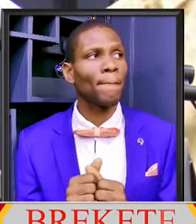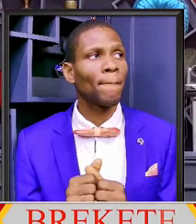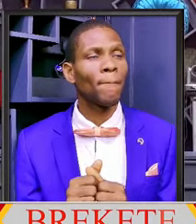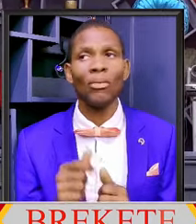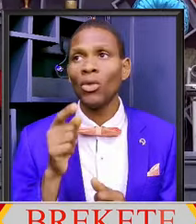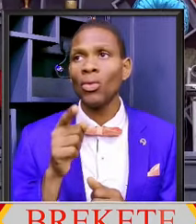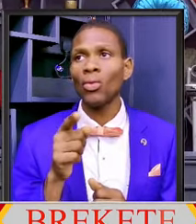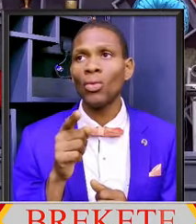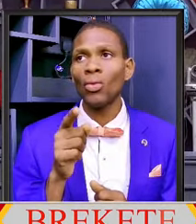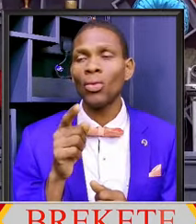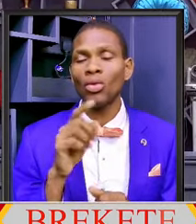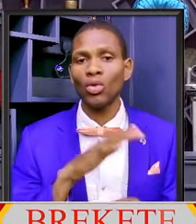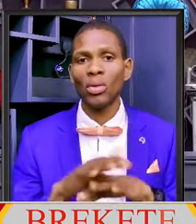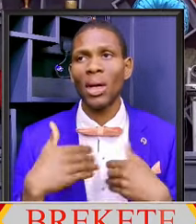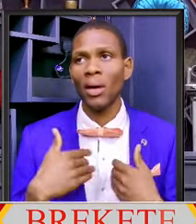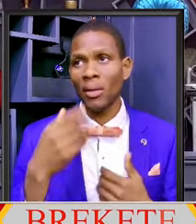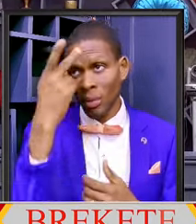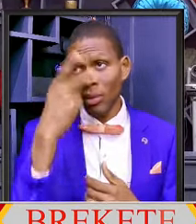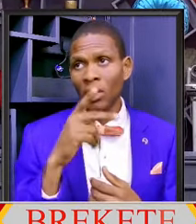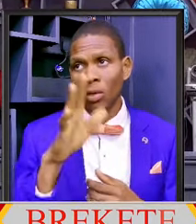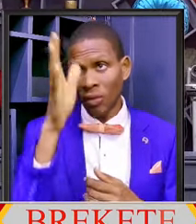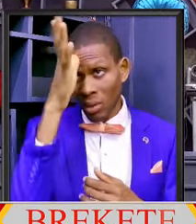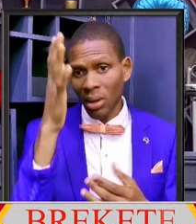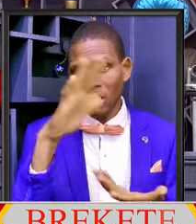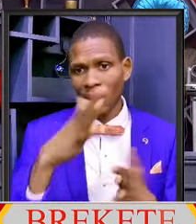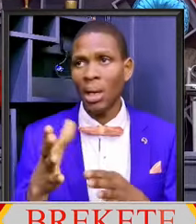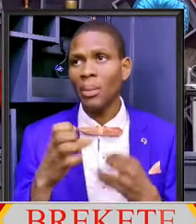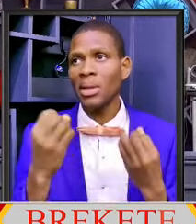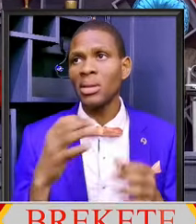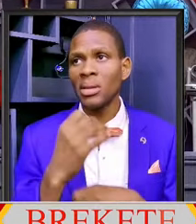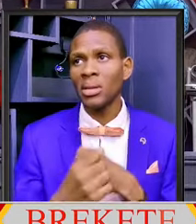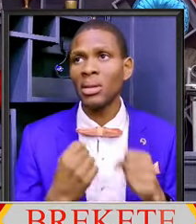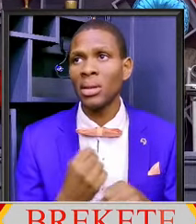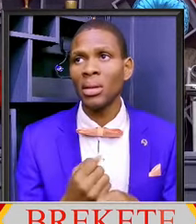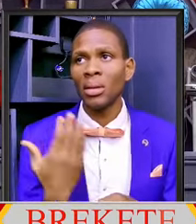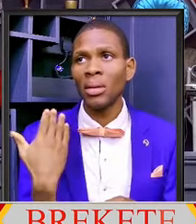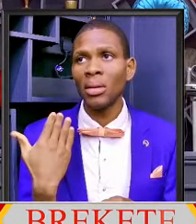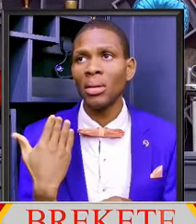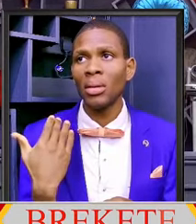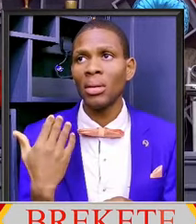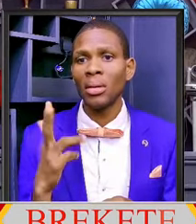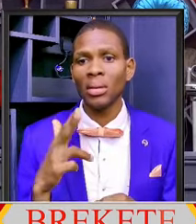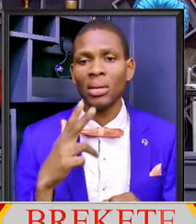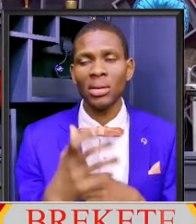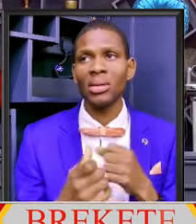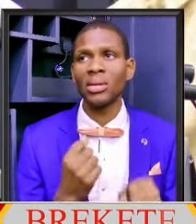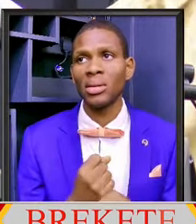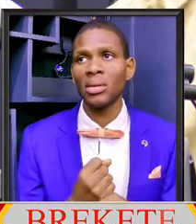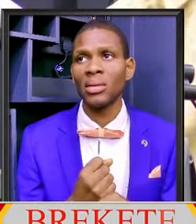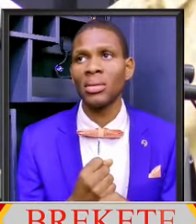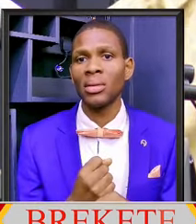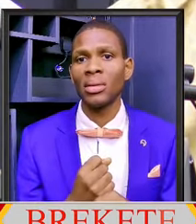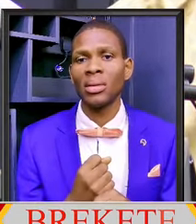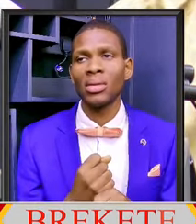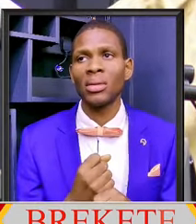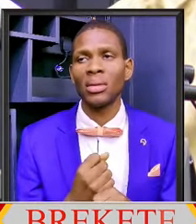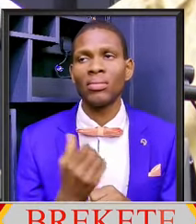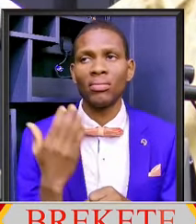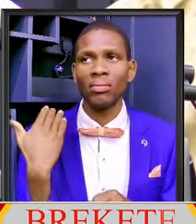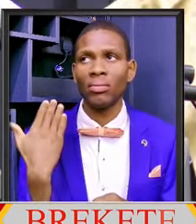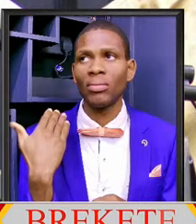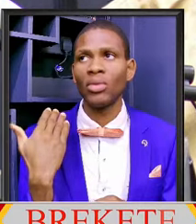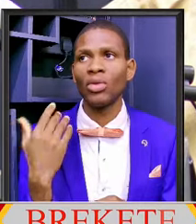You are an orphan? Yes, sir. Your father died how many years ago? 13 years. 13 years ago?